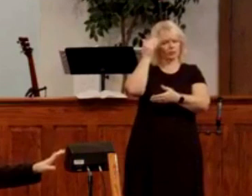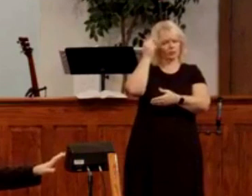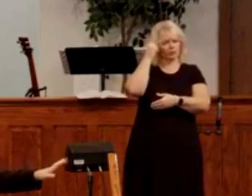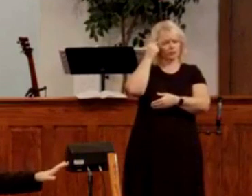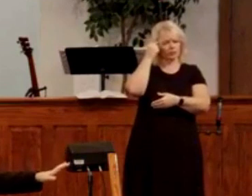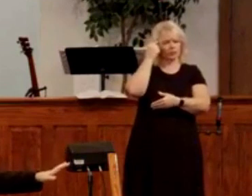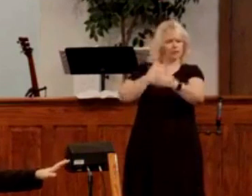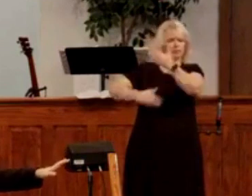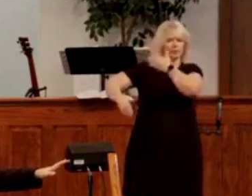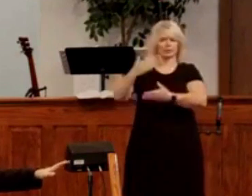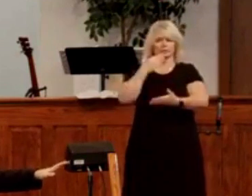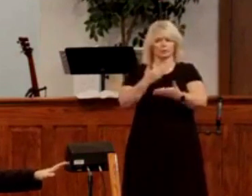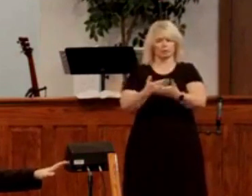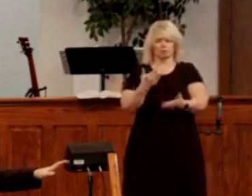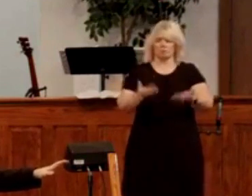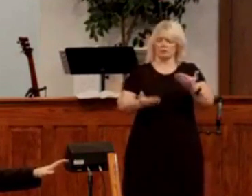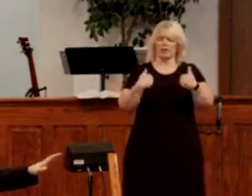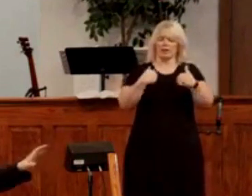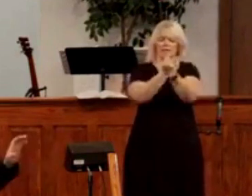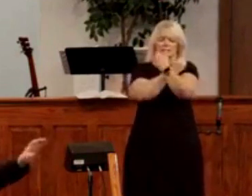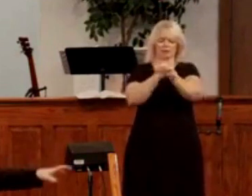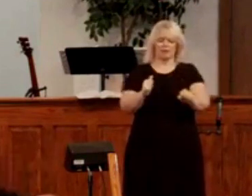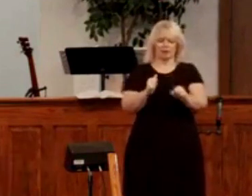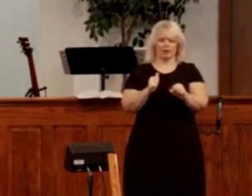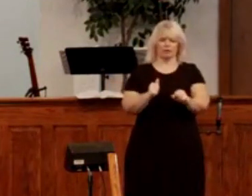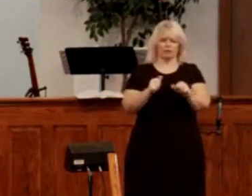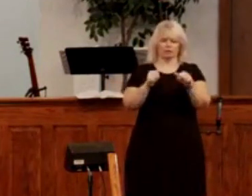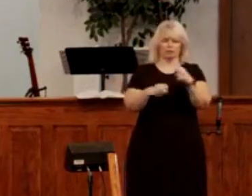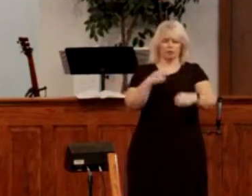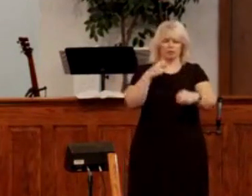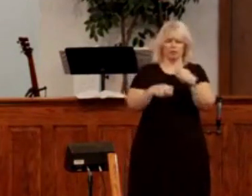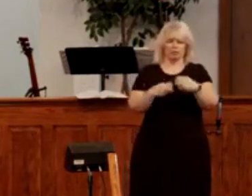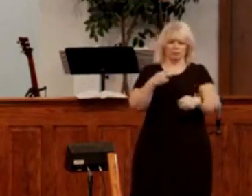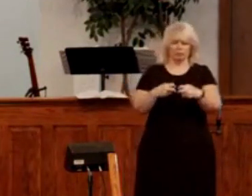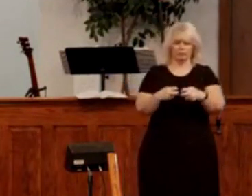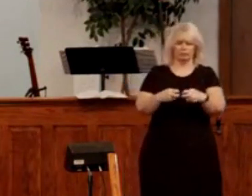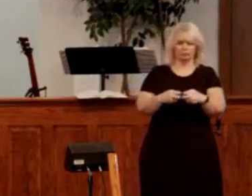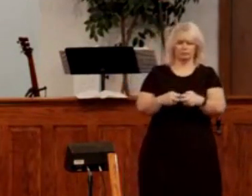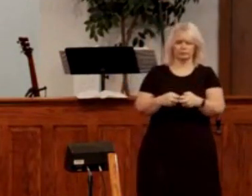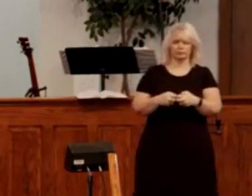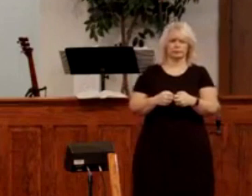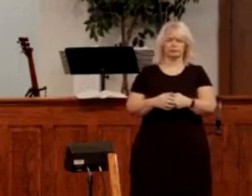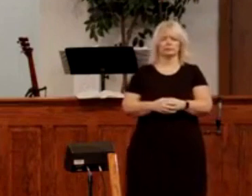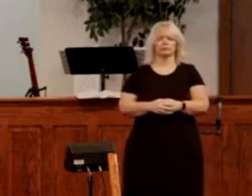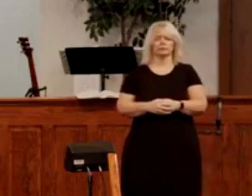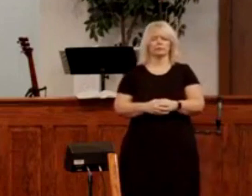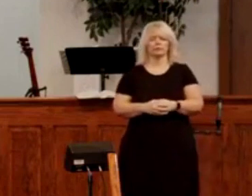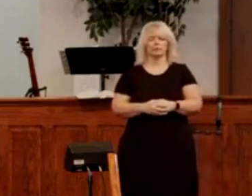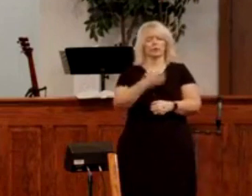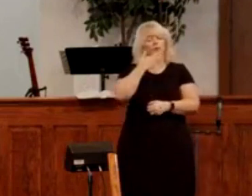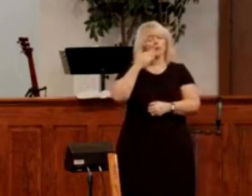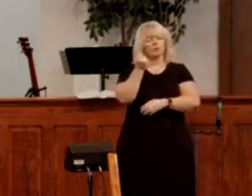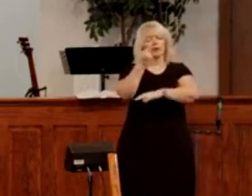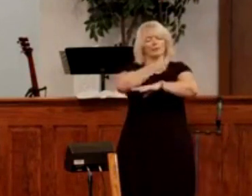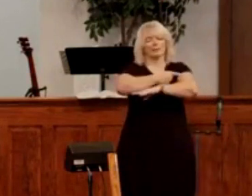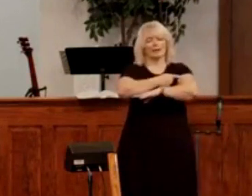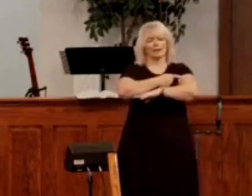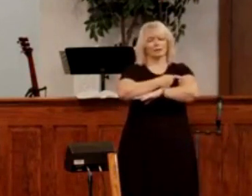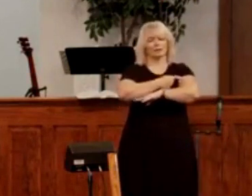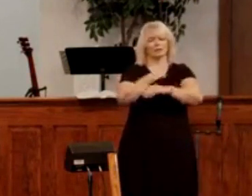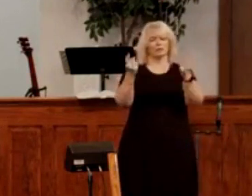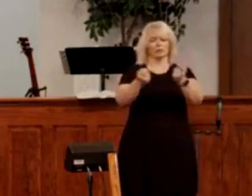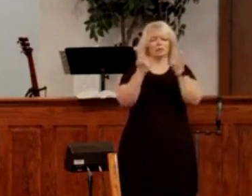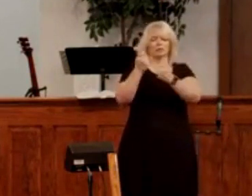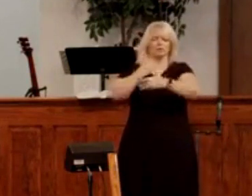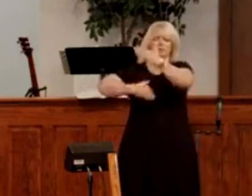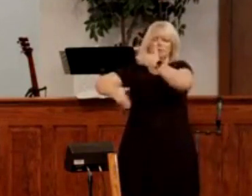you may have a salvation issue. Because if your best days were in your sinful past, something is wrong. Because your best days are